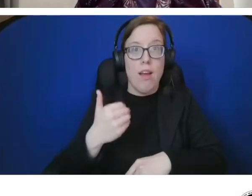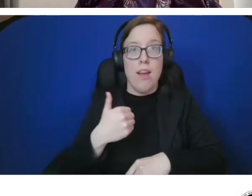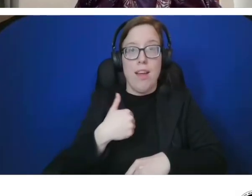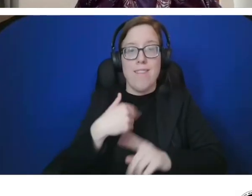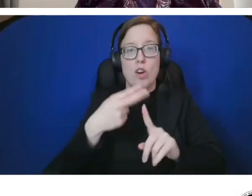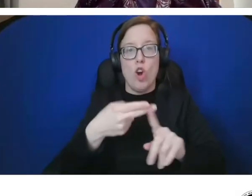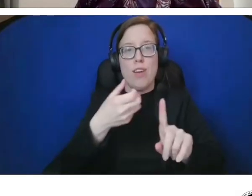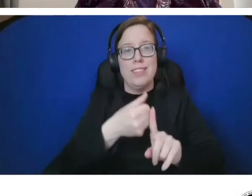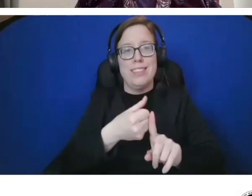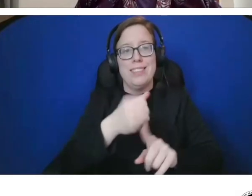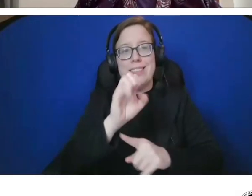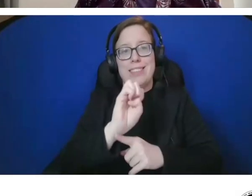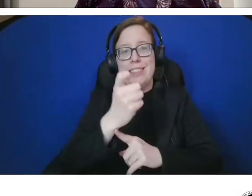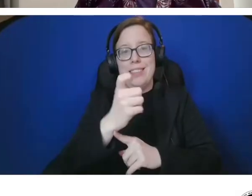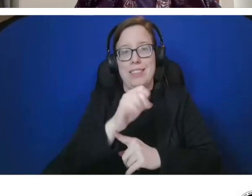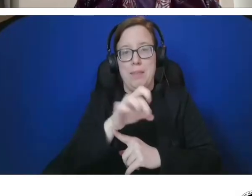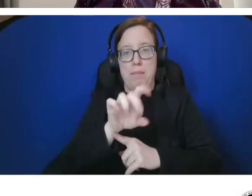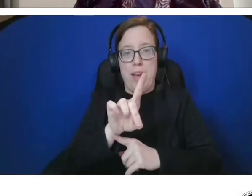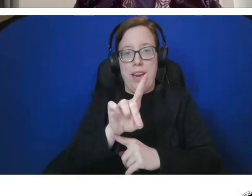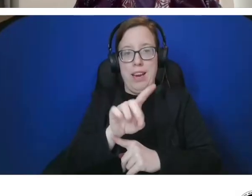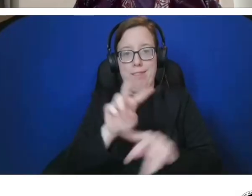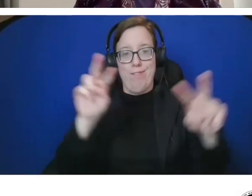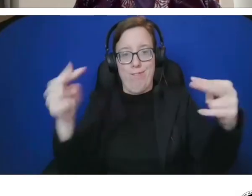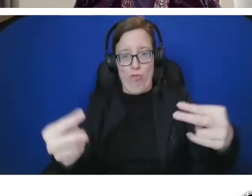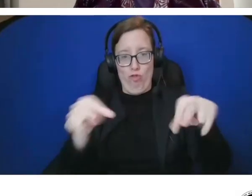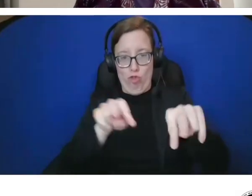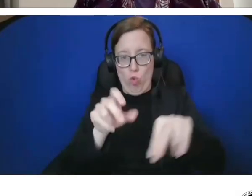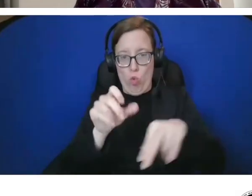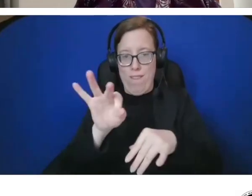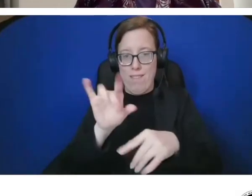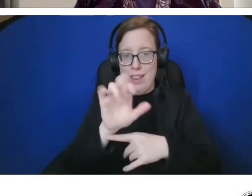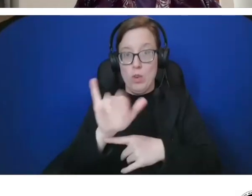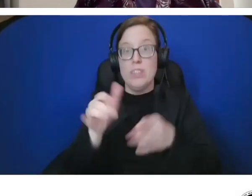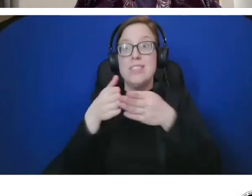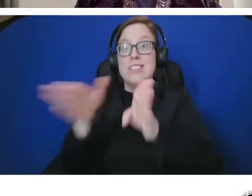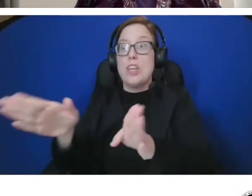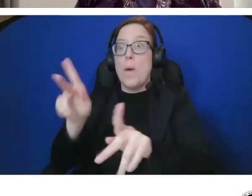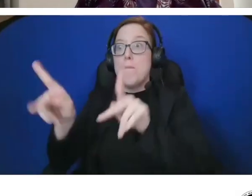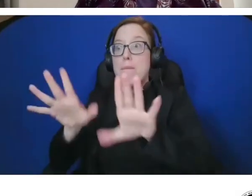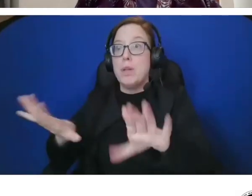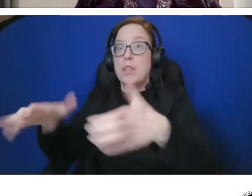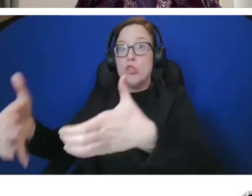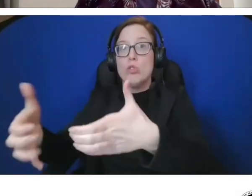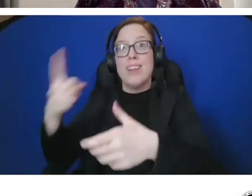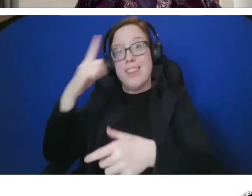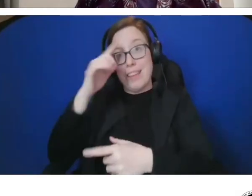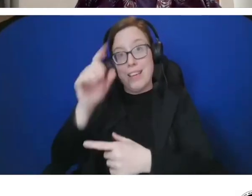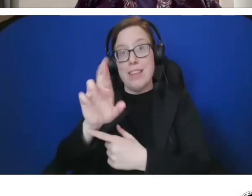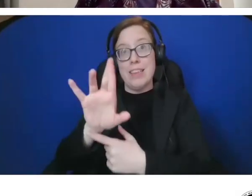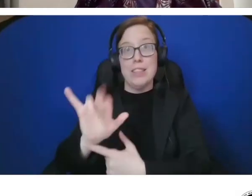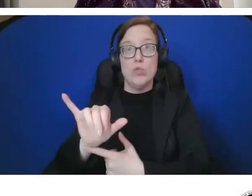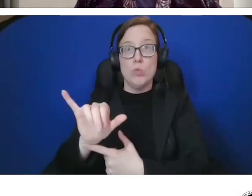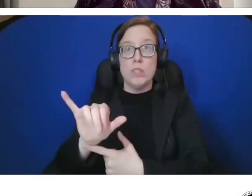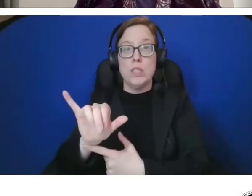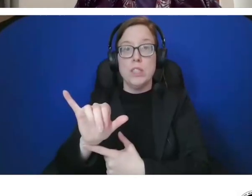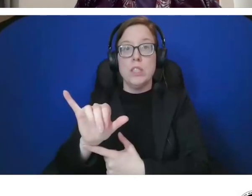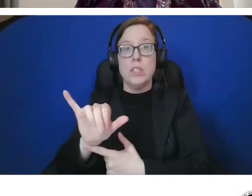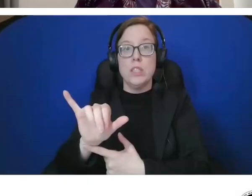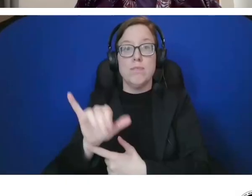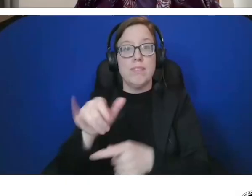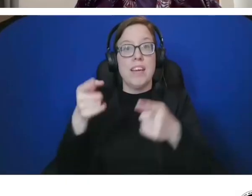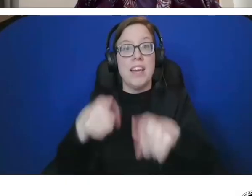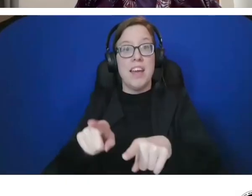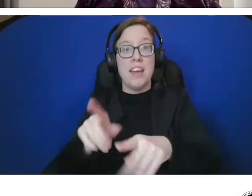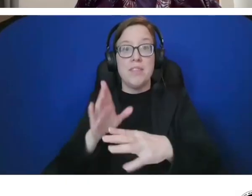an expanded view of literacy. So whereas the general population tends to think of literacy as something